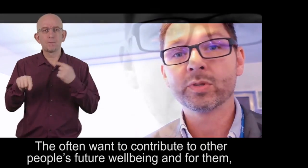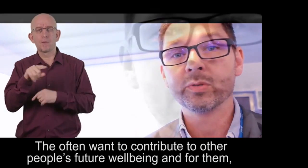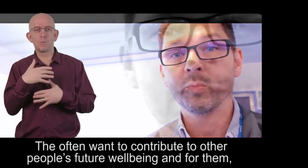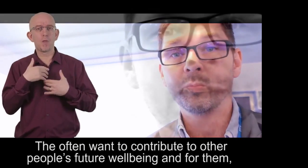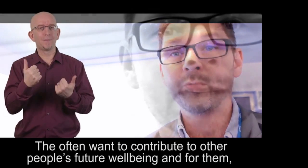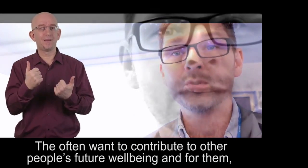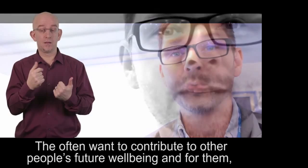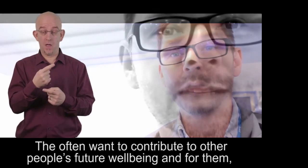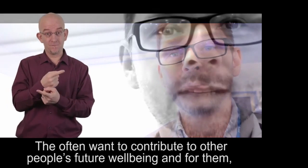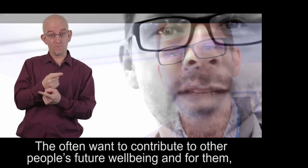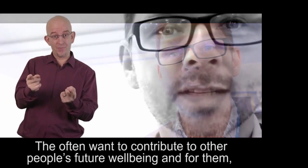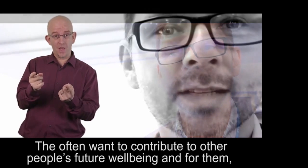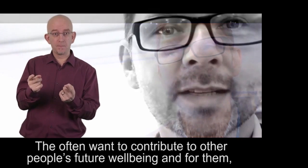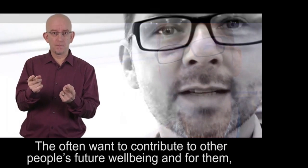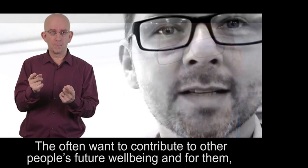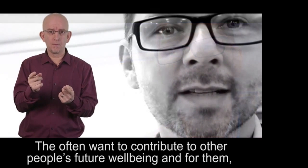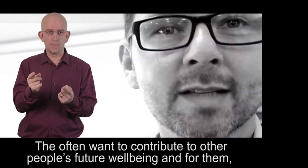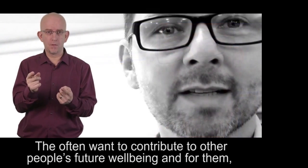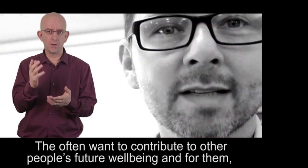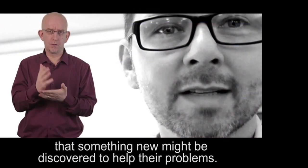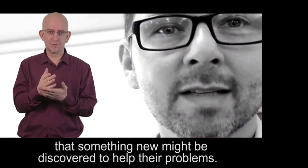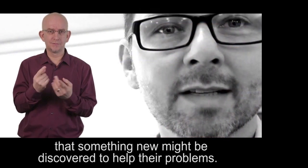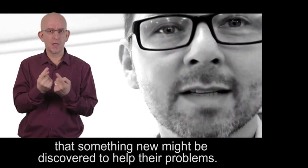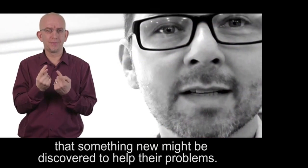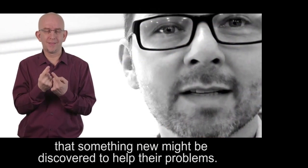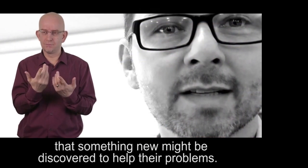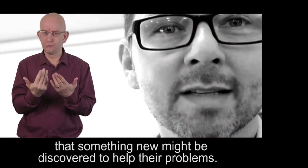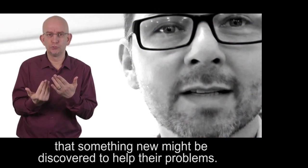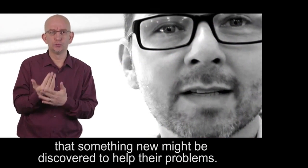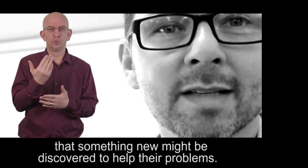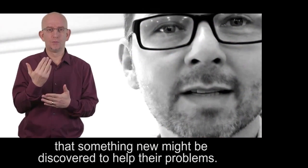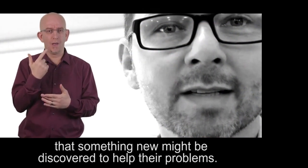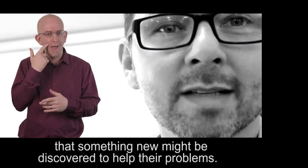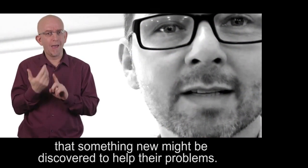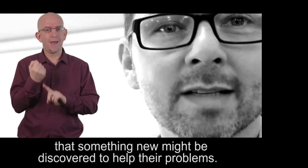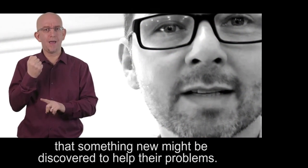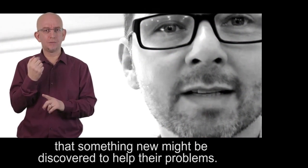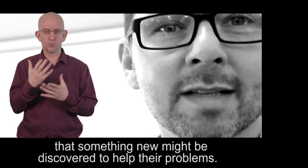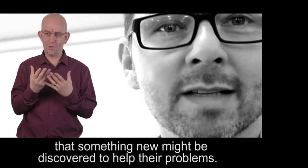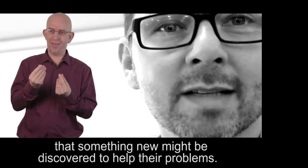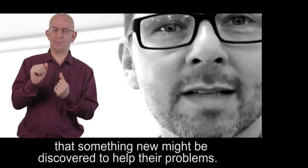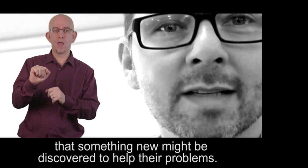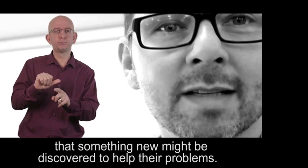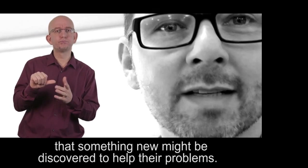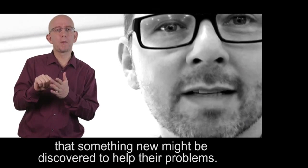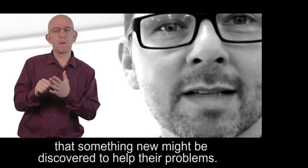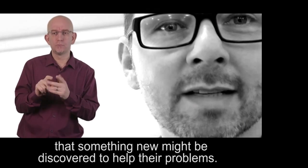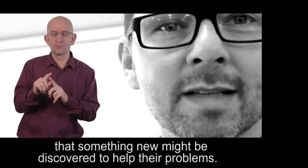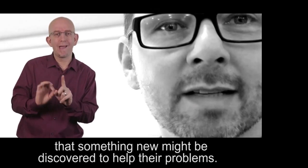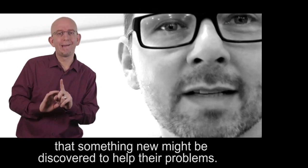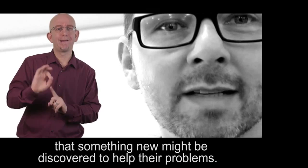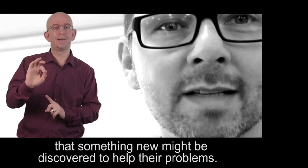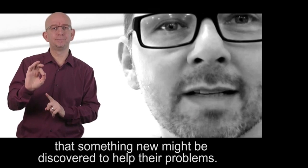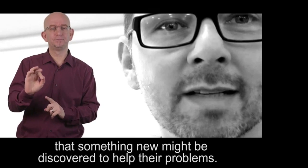people's future well-being and for them it can give them a sense of hope that something new might be